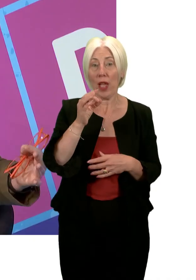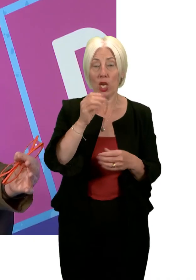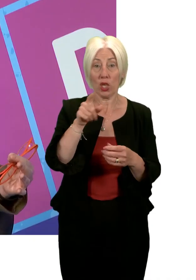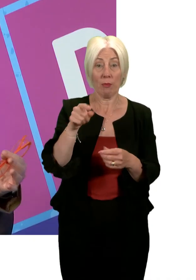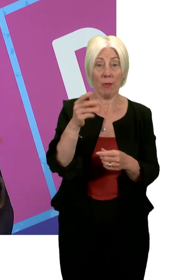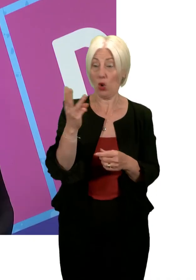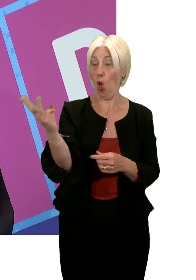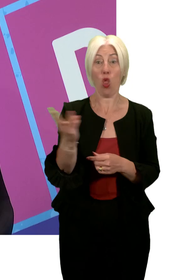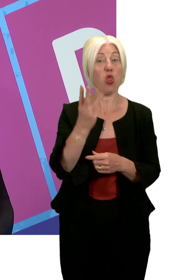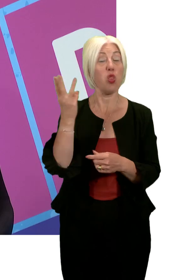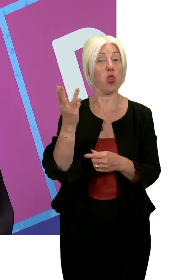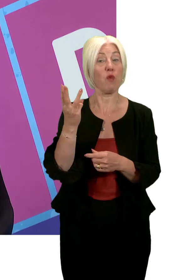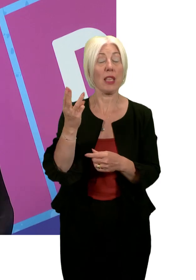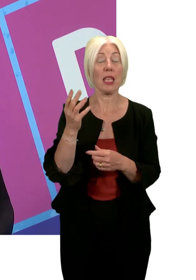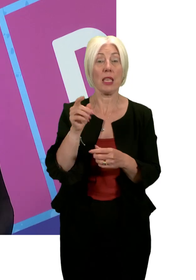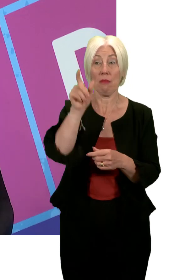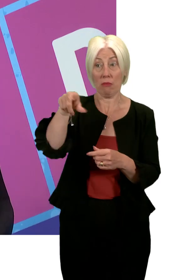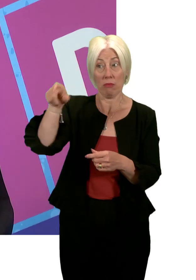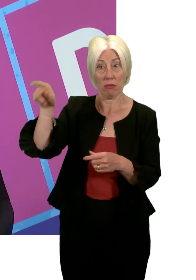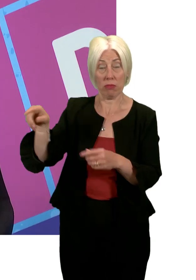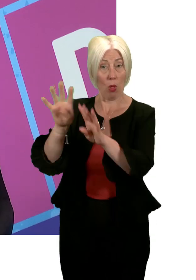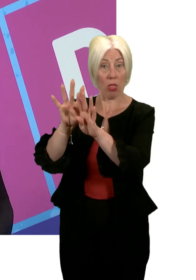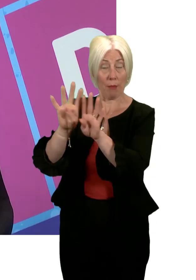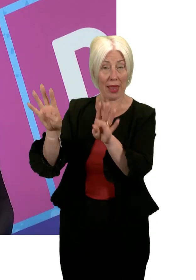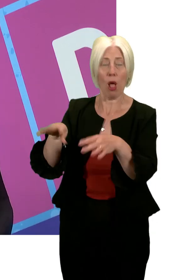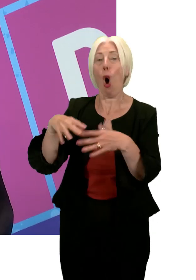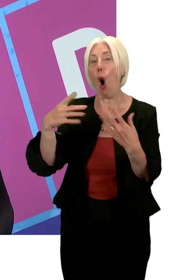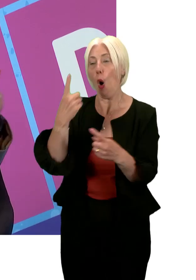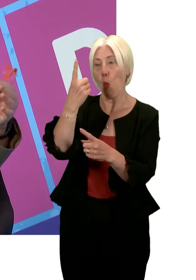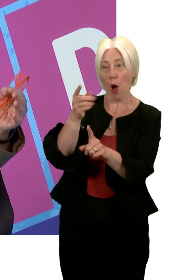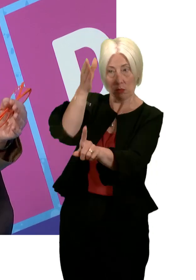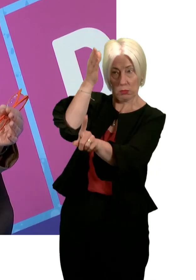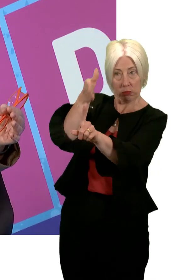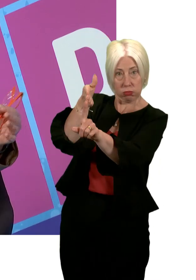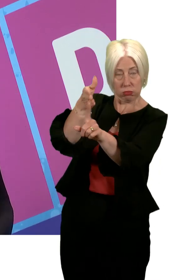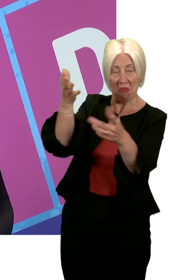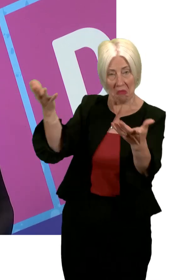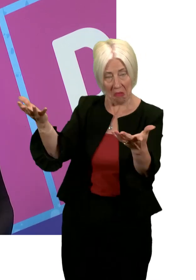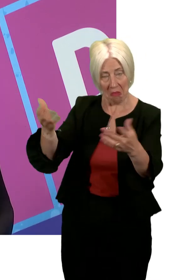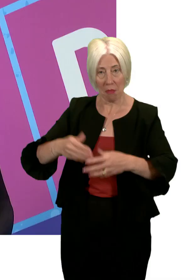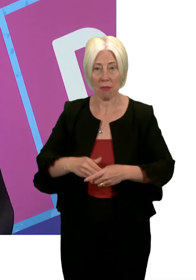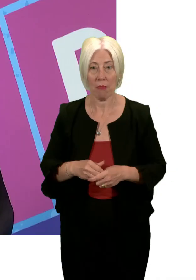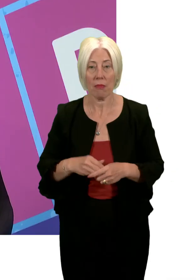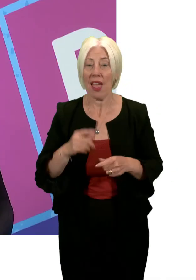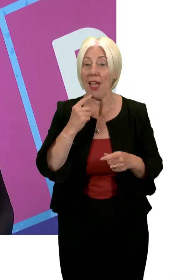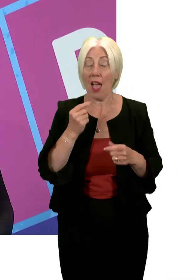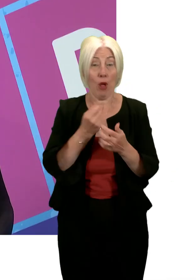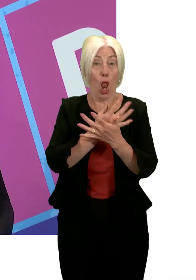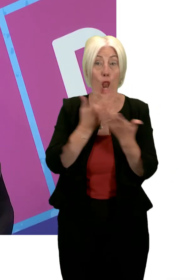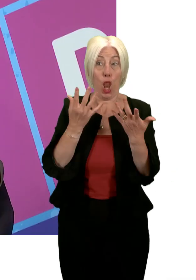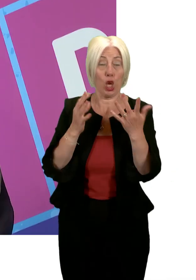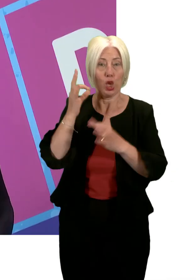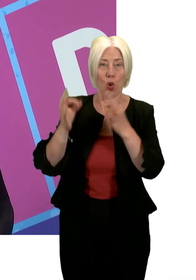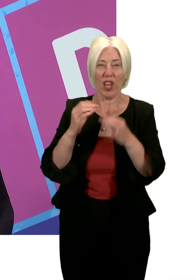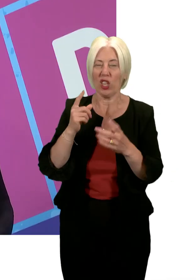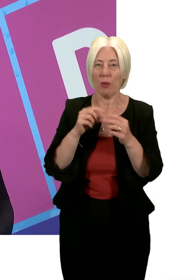of the panellists or specifically to one of the panellists. And if there's loads of questions, I might take 2 or 3